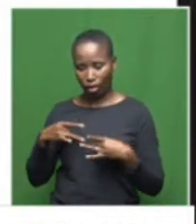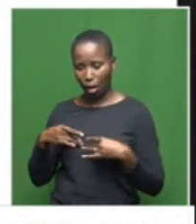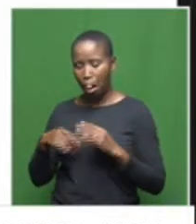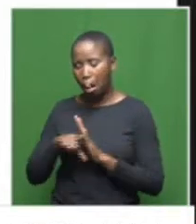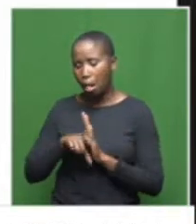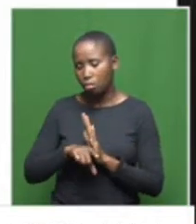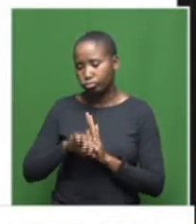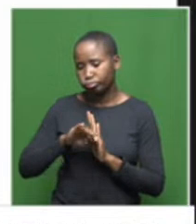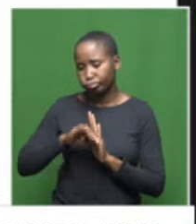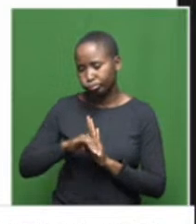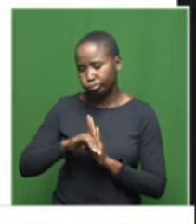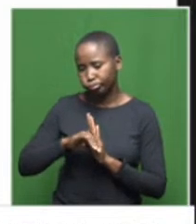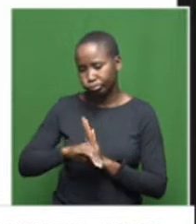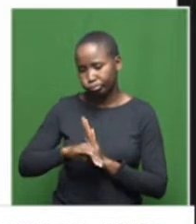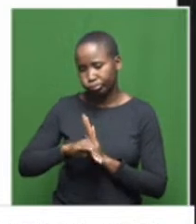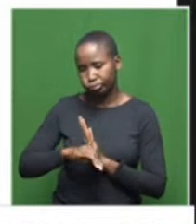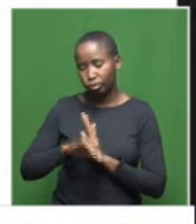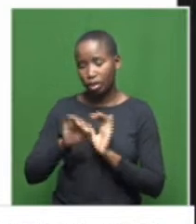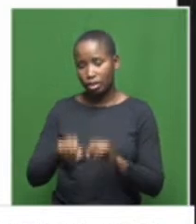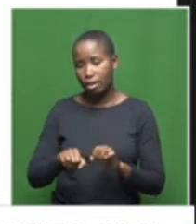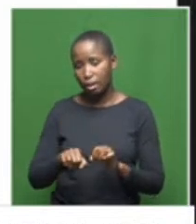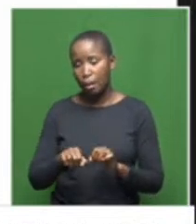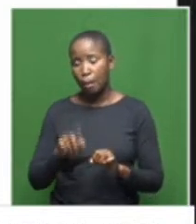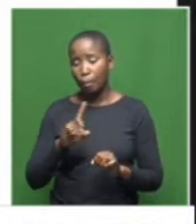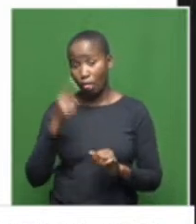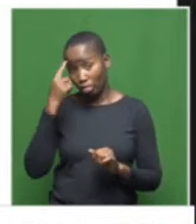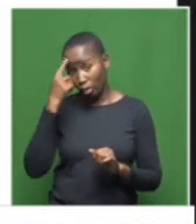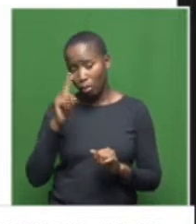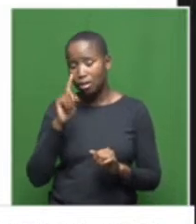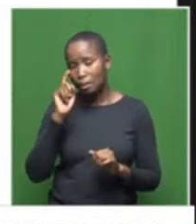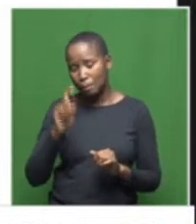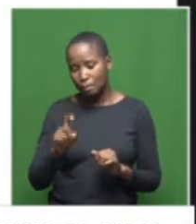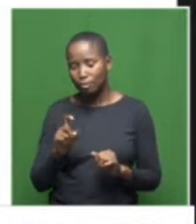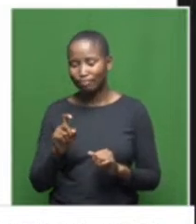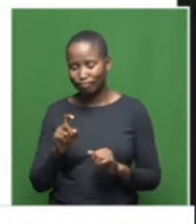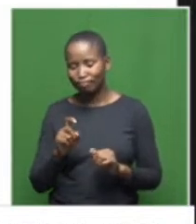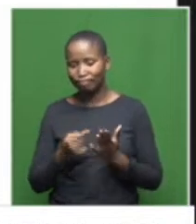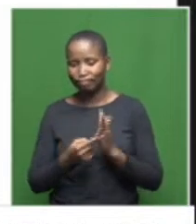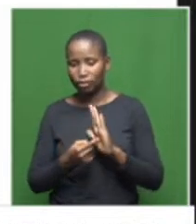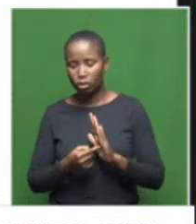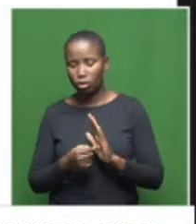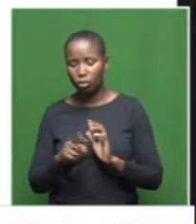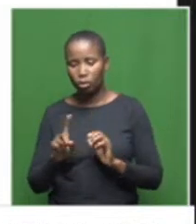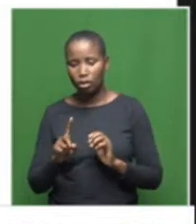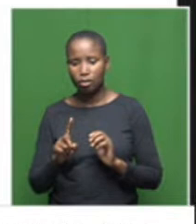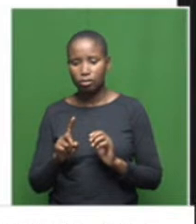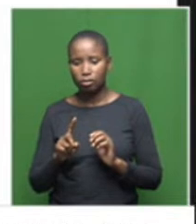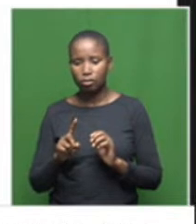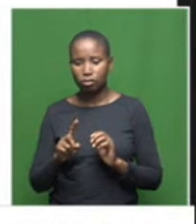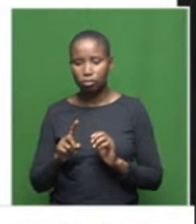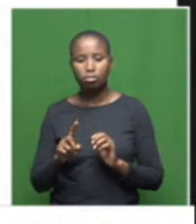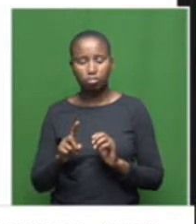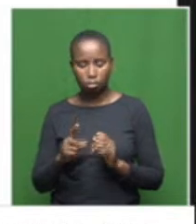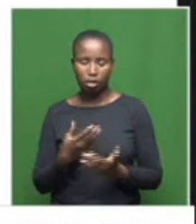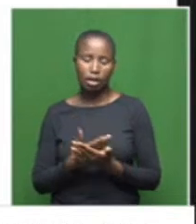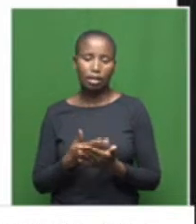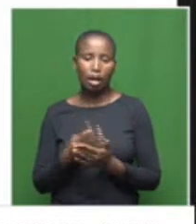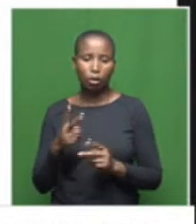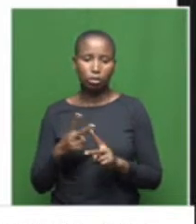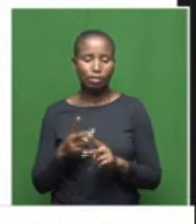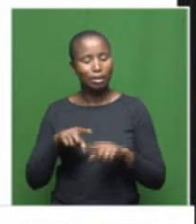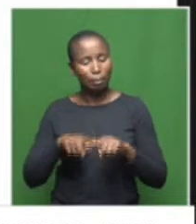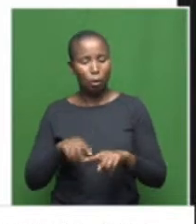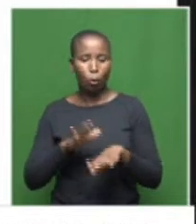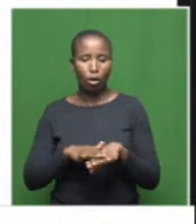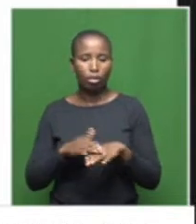down slowly, and I think really needs to be interpreted in light of the opening up of the economy and the decrease in the number